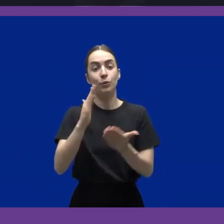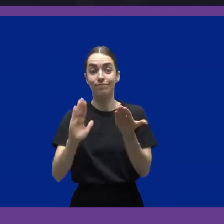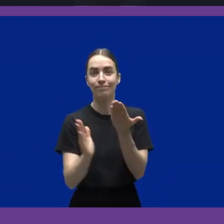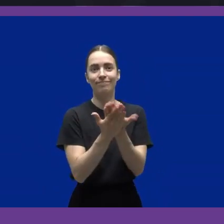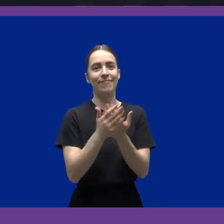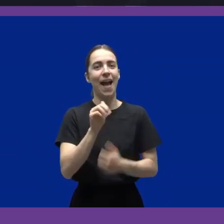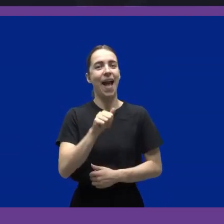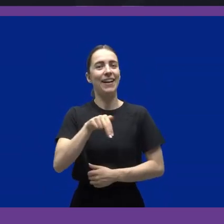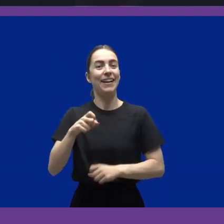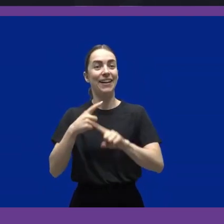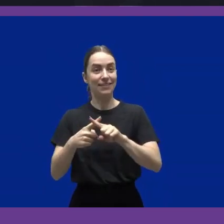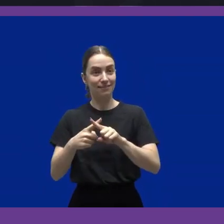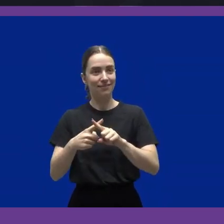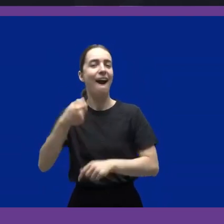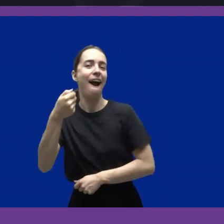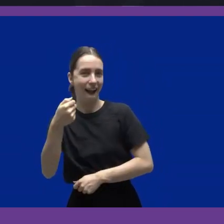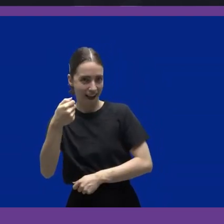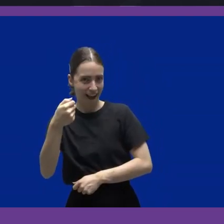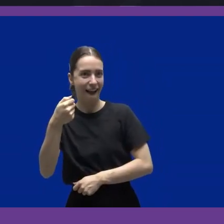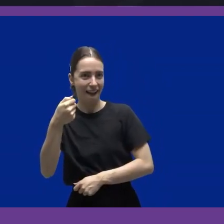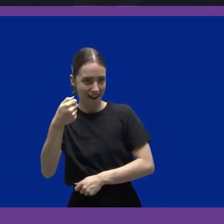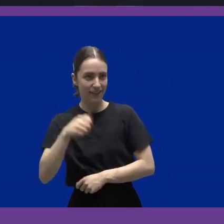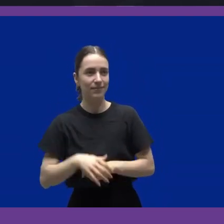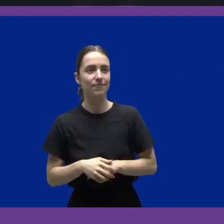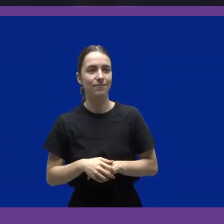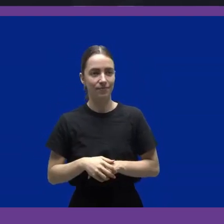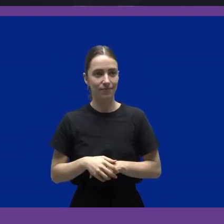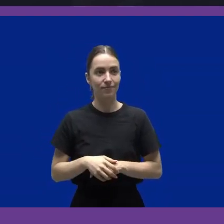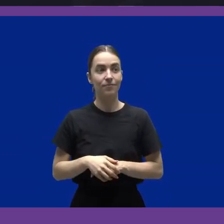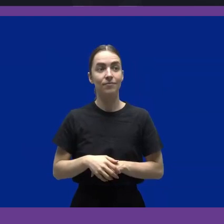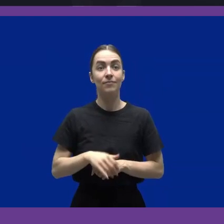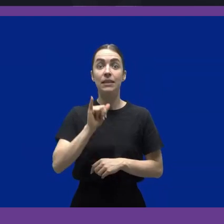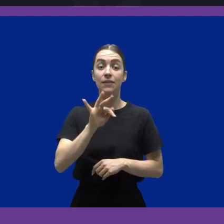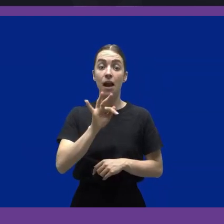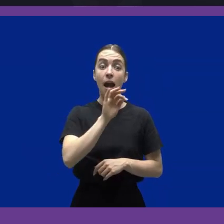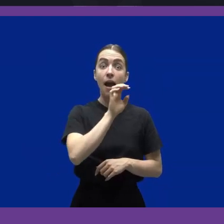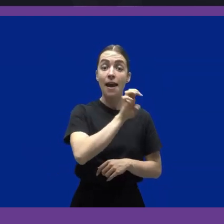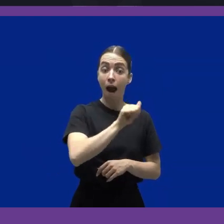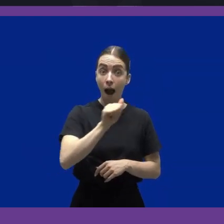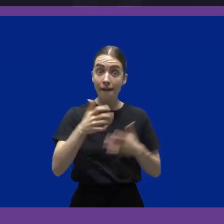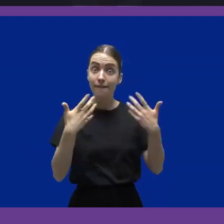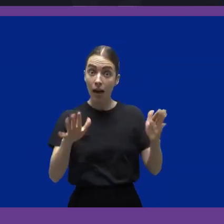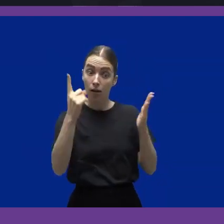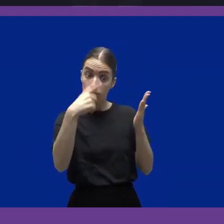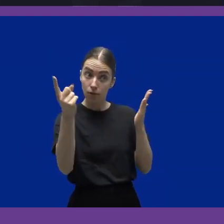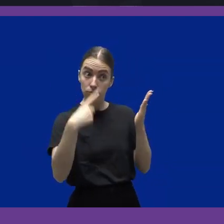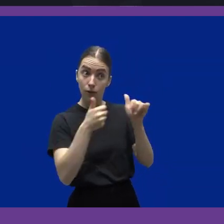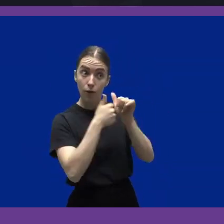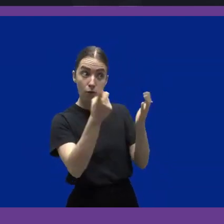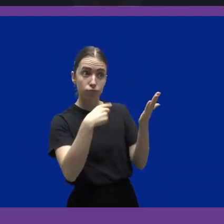that you need to check if you want to fulfill the European Accessibility Act. When we are talking about the deadlines, the deadline was 15